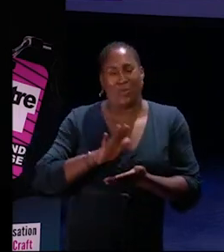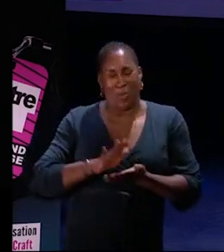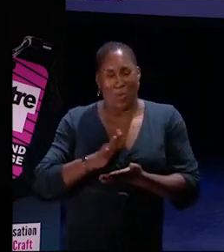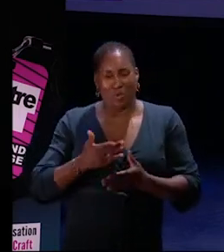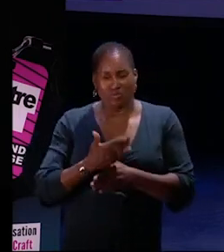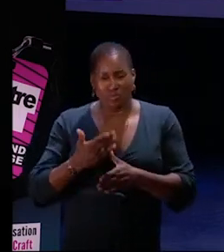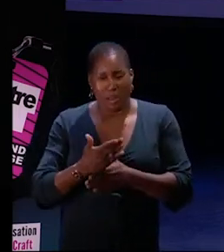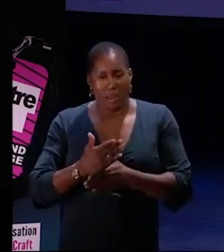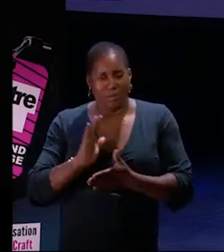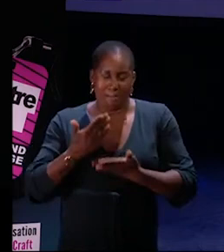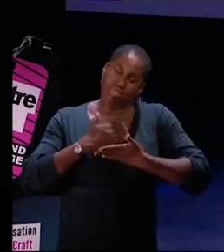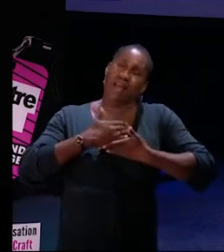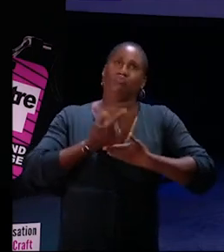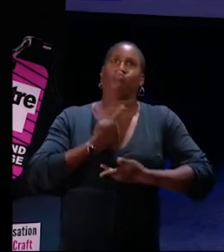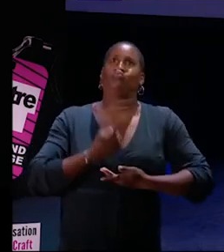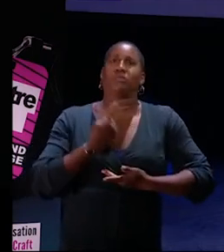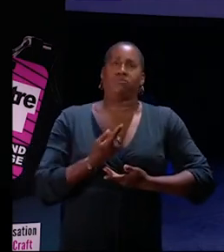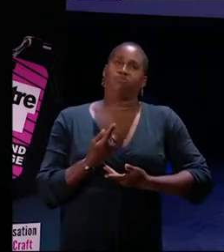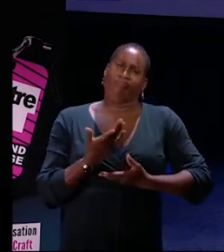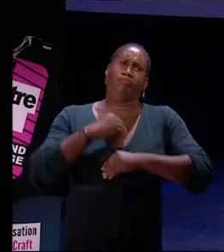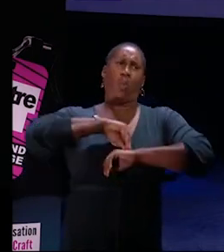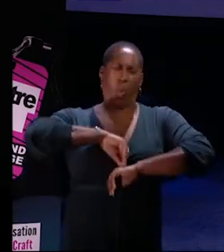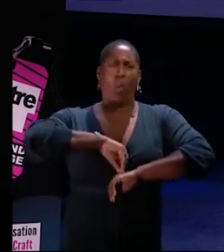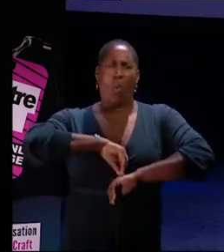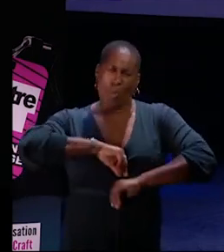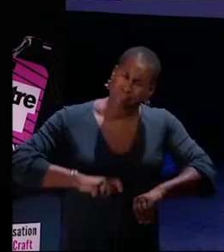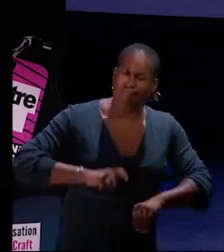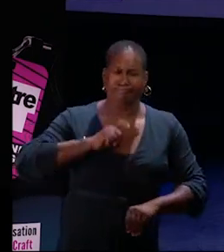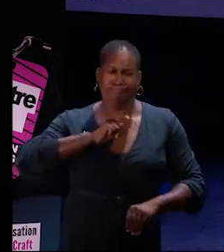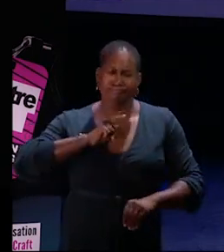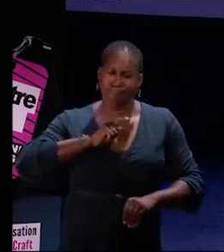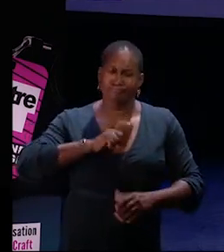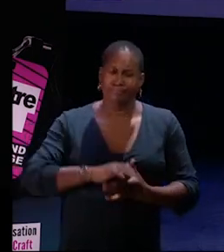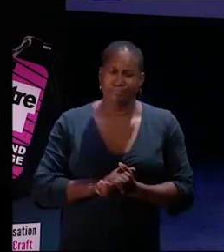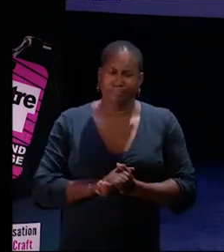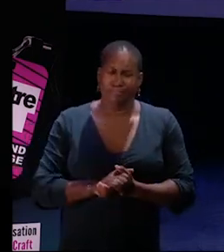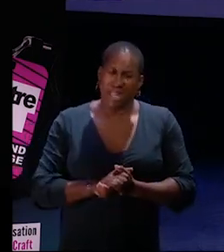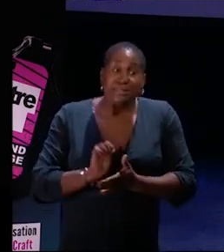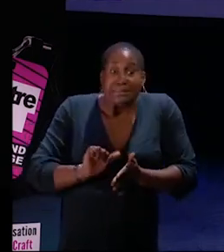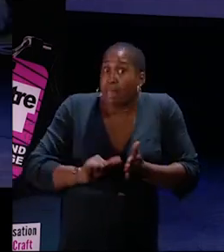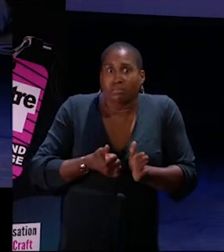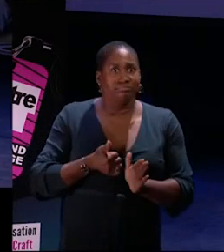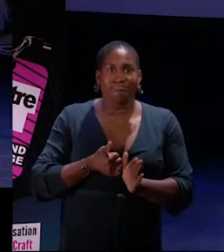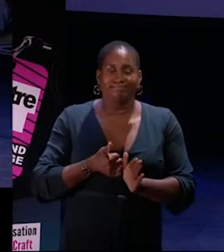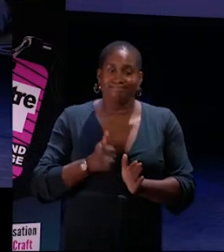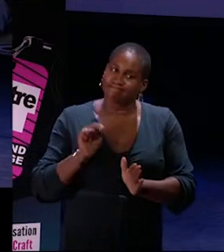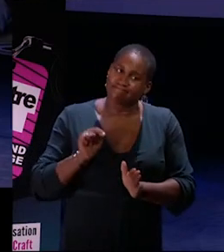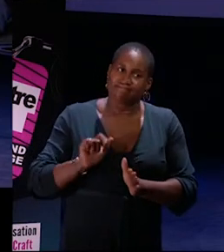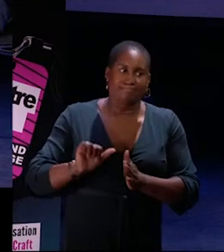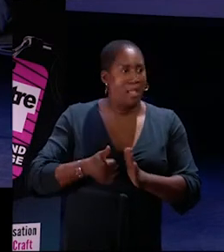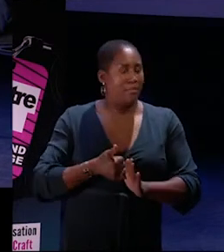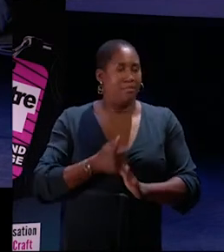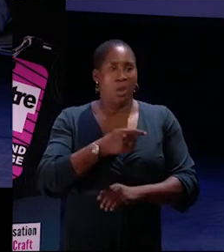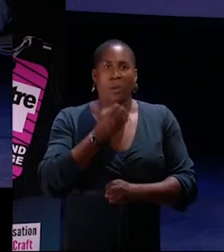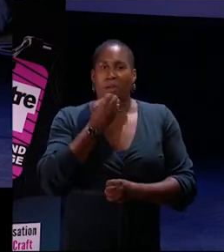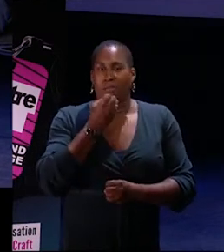So just believe in yourself, and the opportunities will be there, because talent is talent at the end of the day. There's a fantastic clip on YouTube